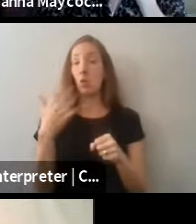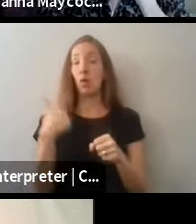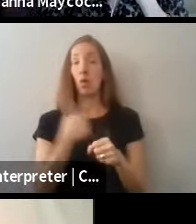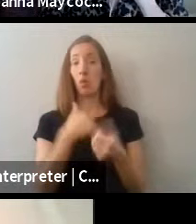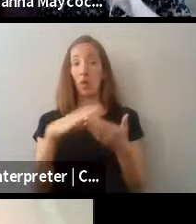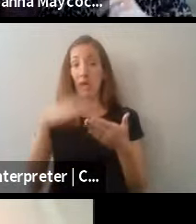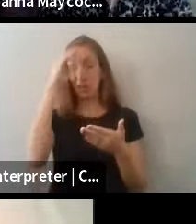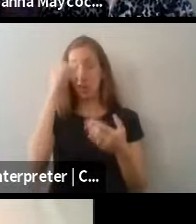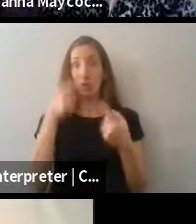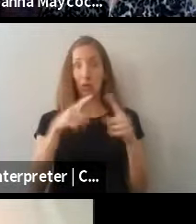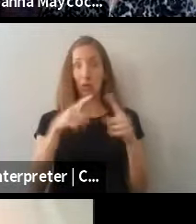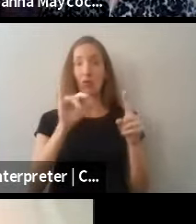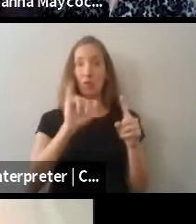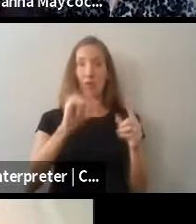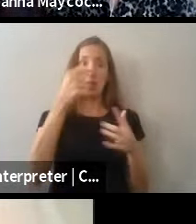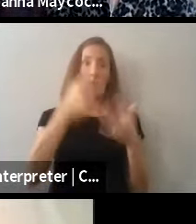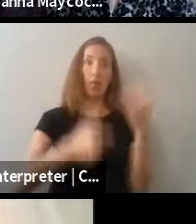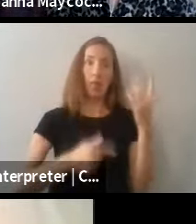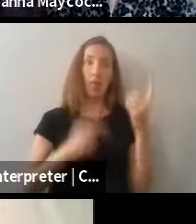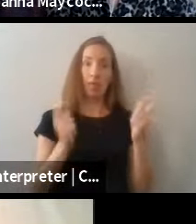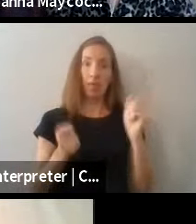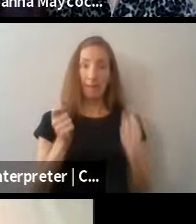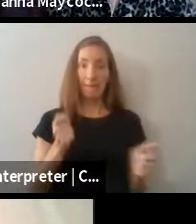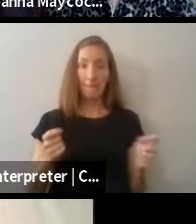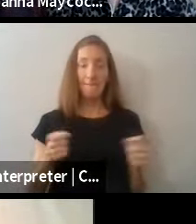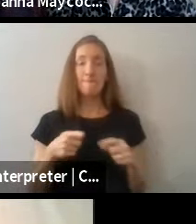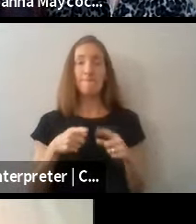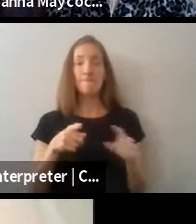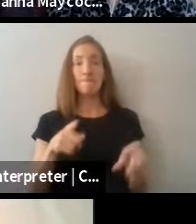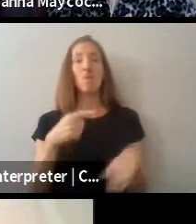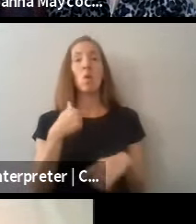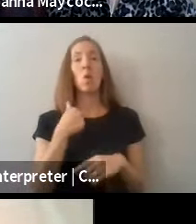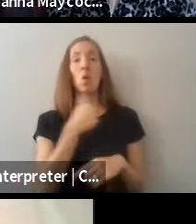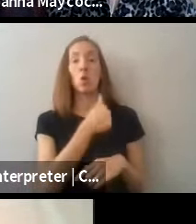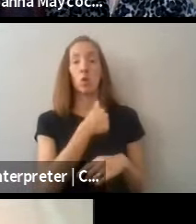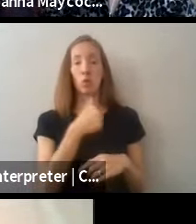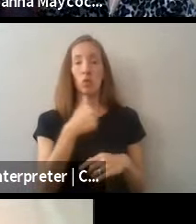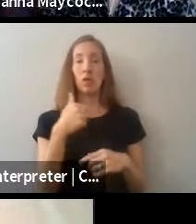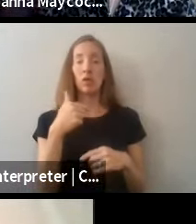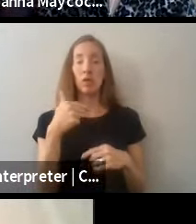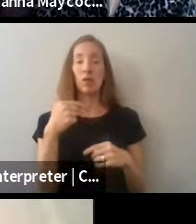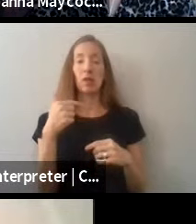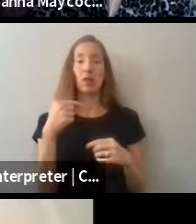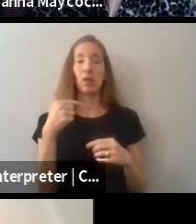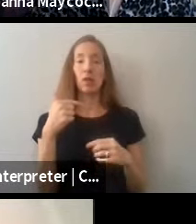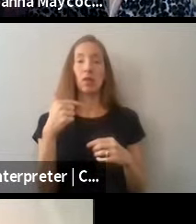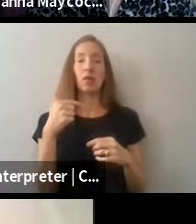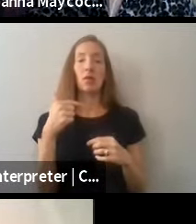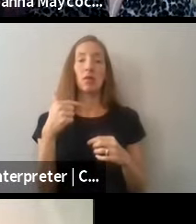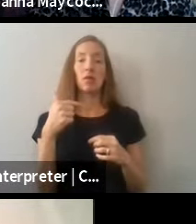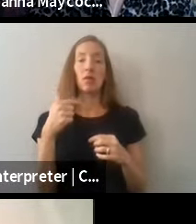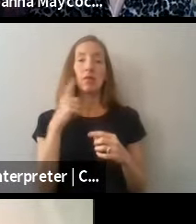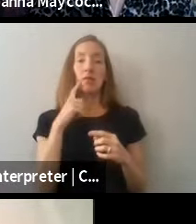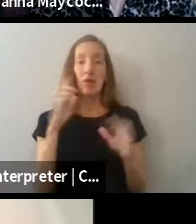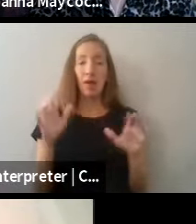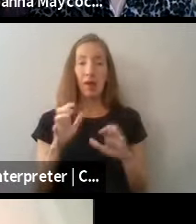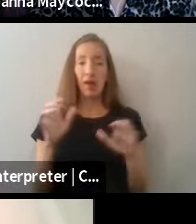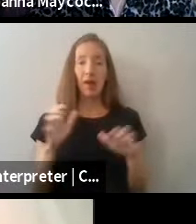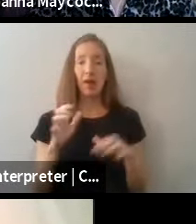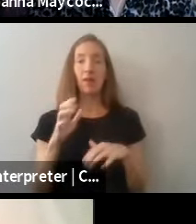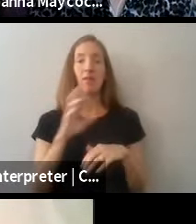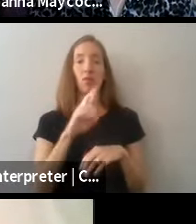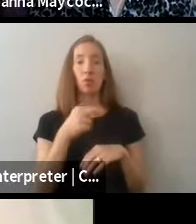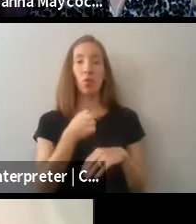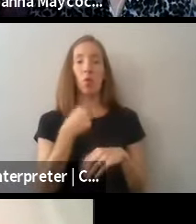that time as an active and complementary role, of course, to what the governments and the civil society